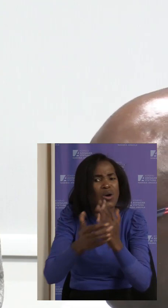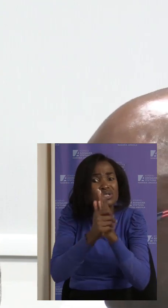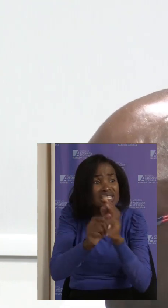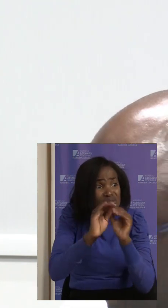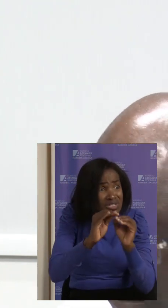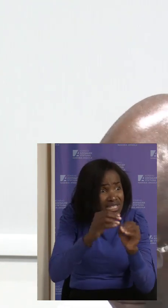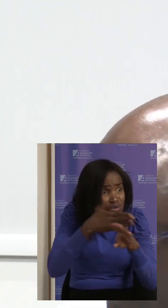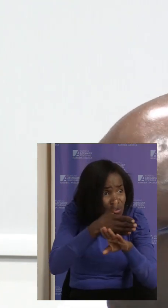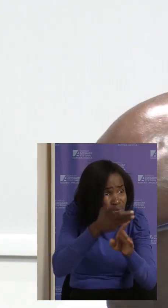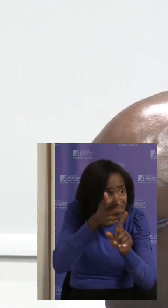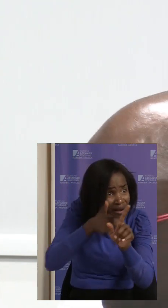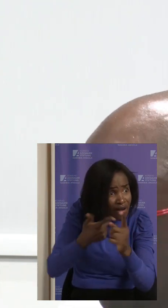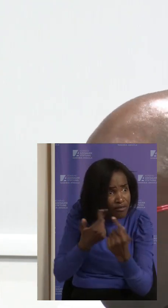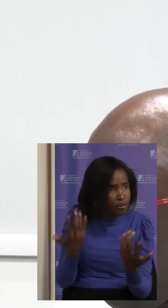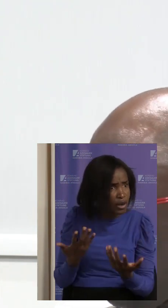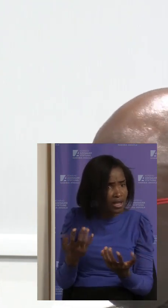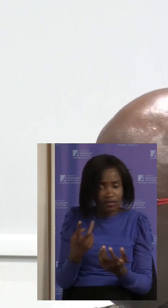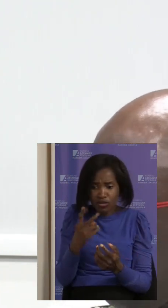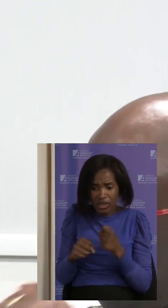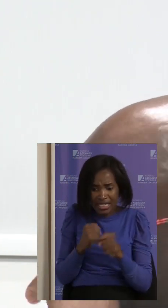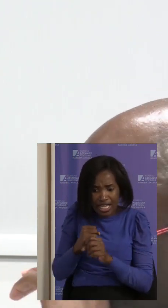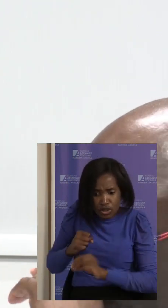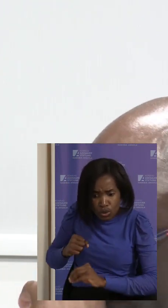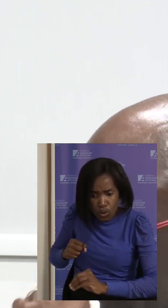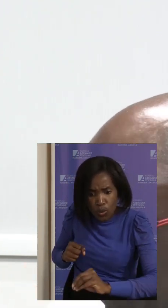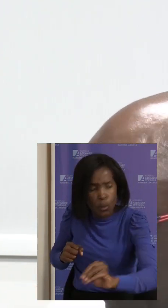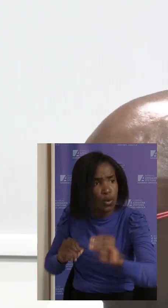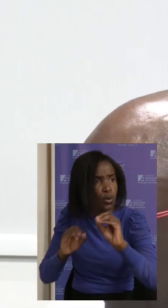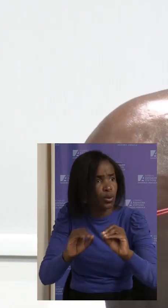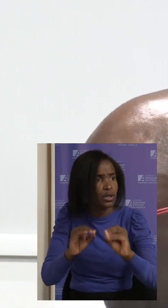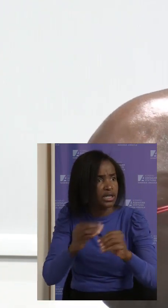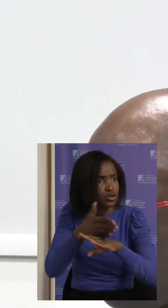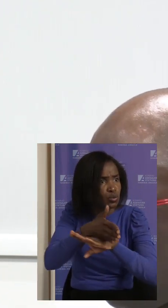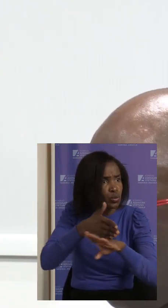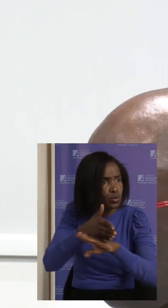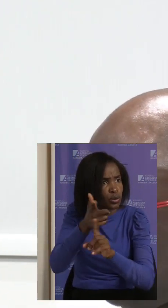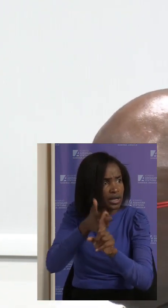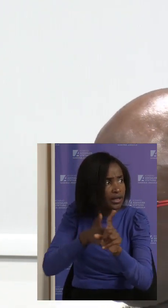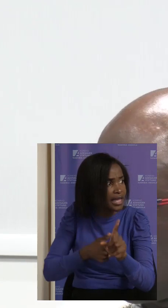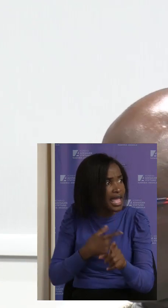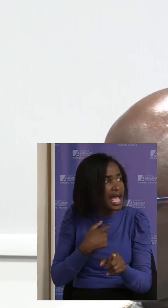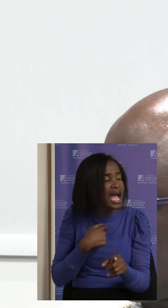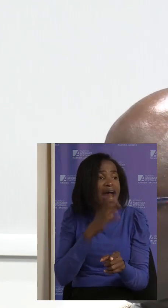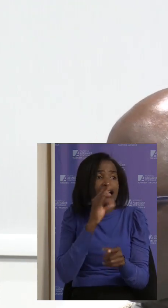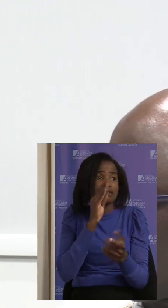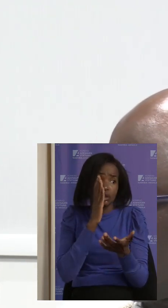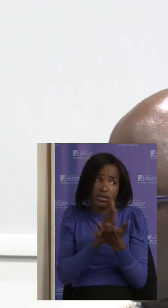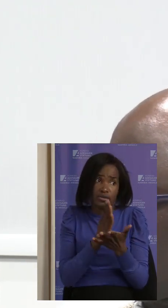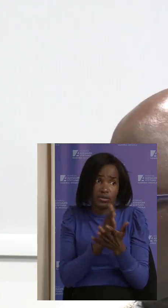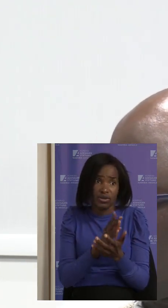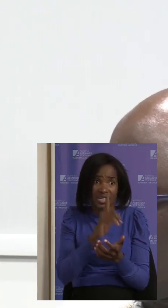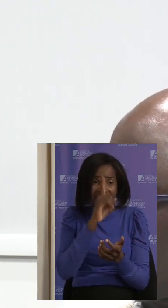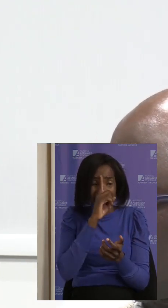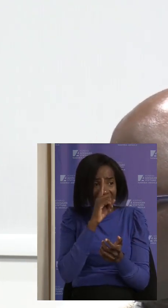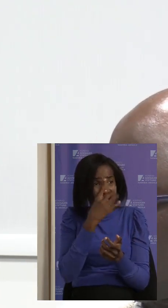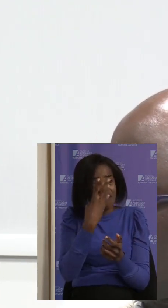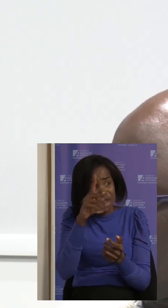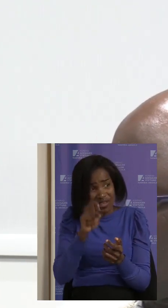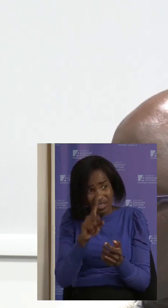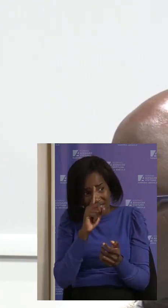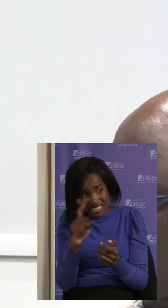we are saying is this. If we do not address and speak the truth about the teachers that we have, these